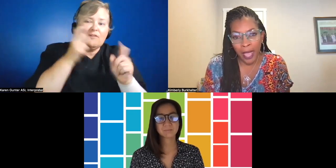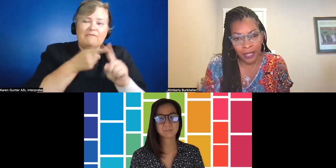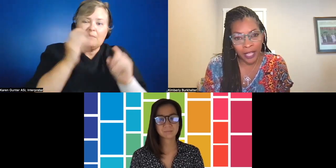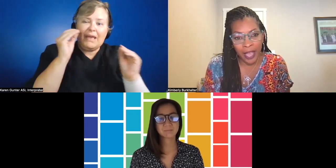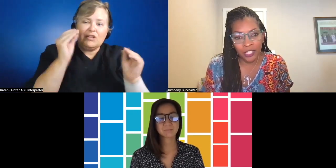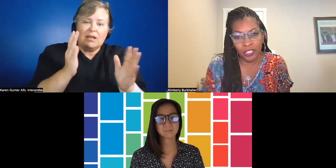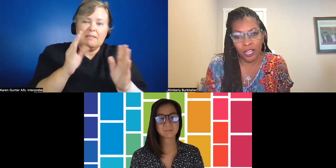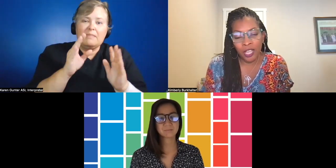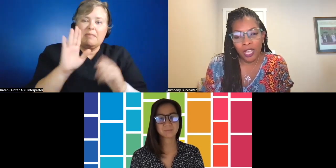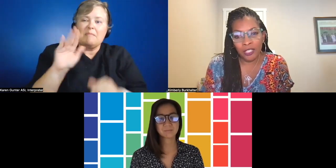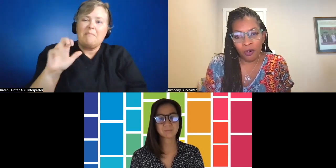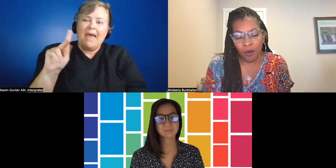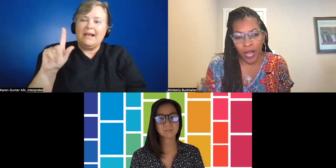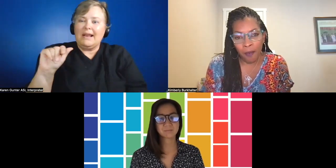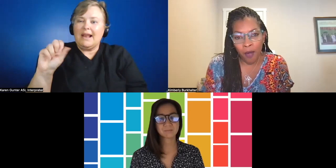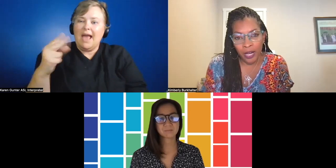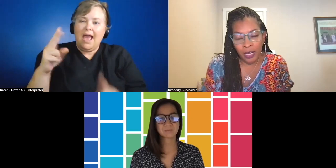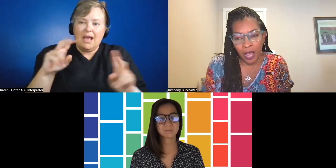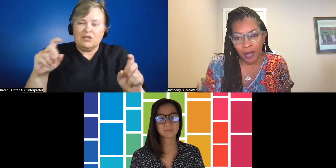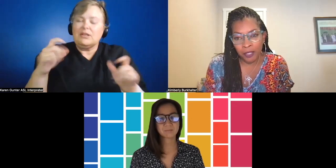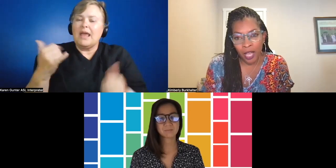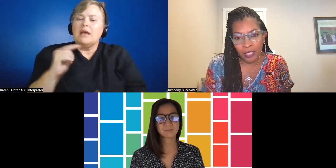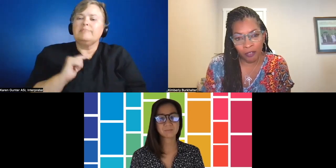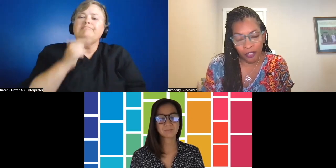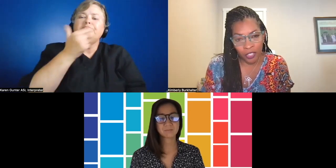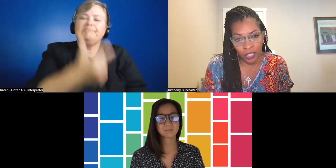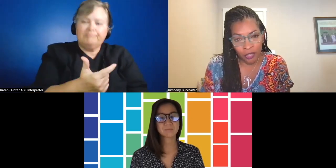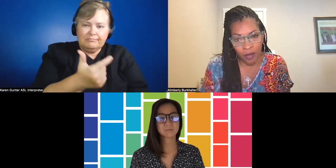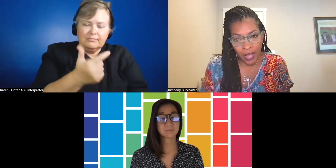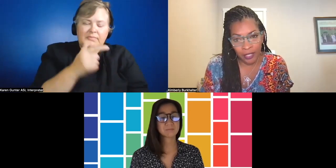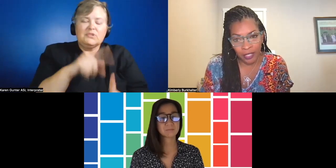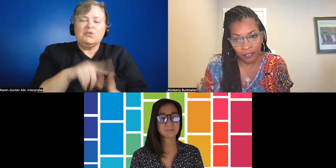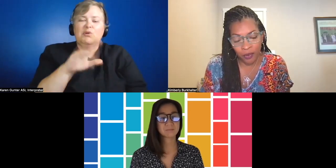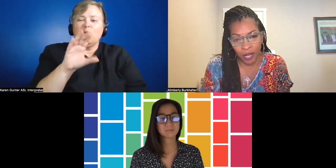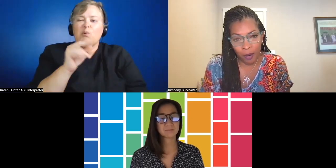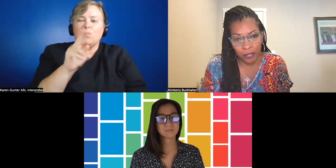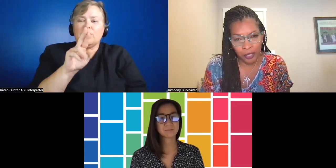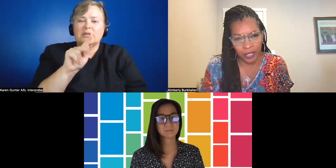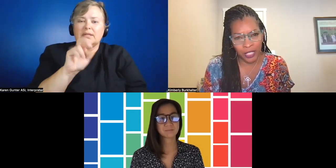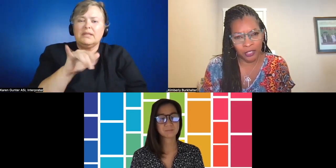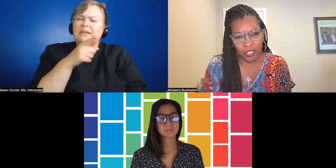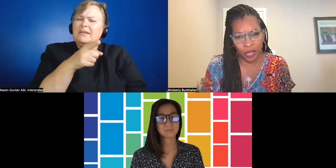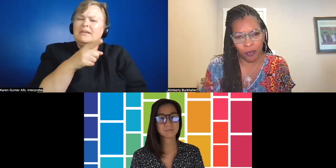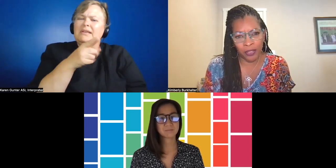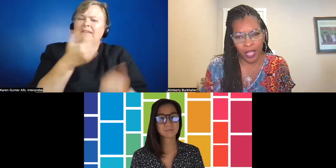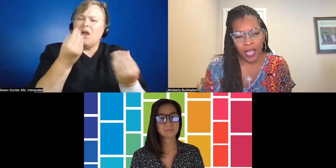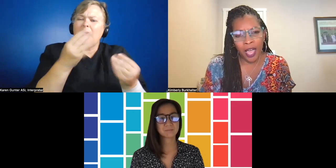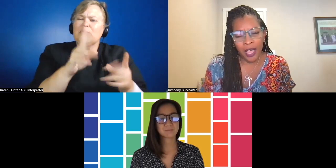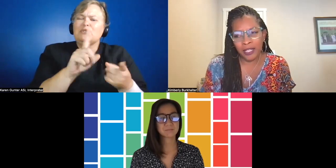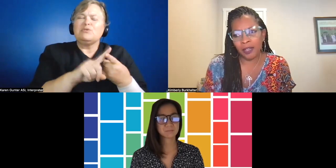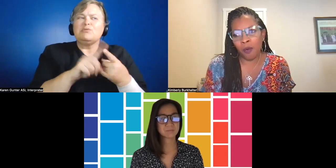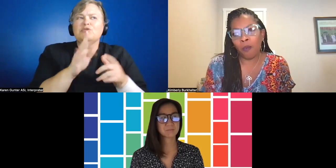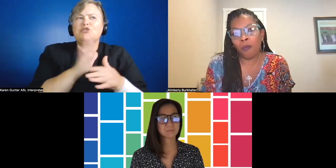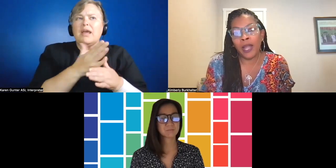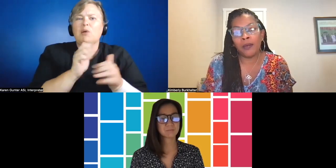the backlash, and so, Court, I want to toss it over to you and give you an opportunity to share with